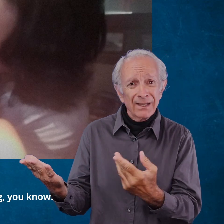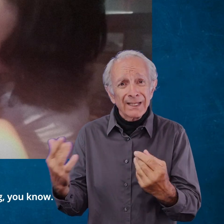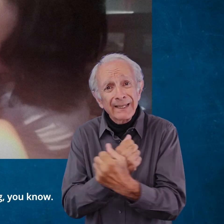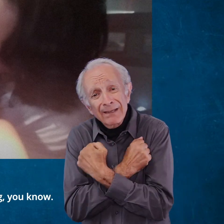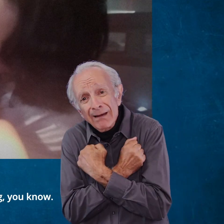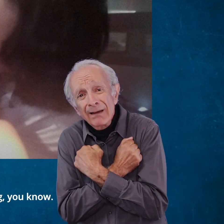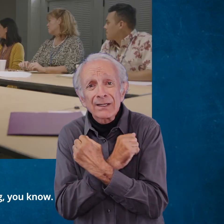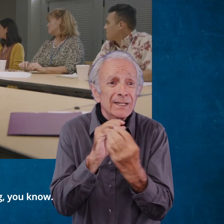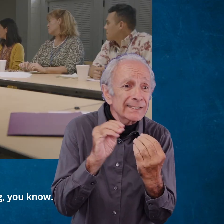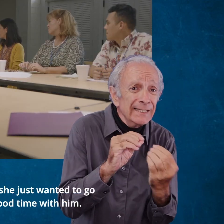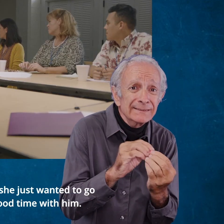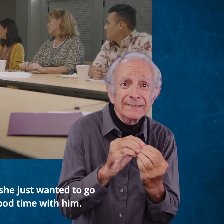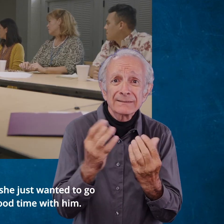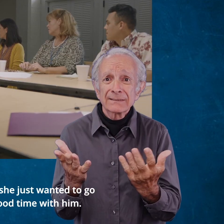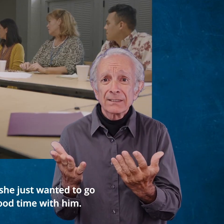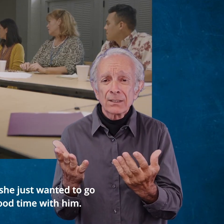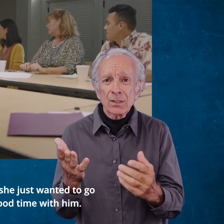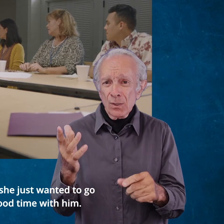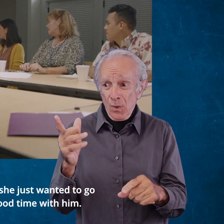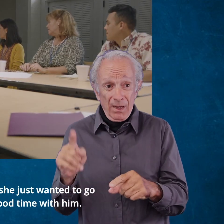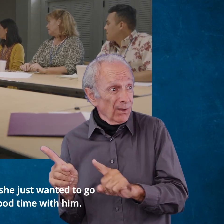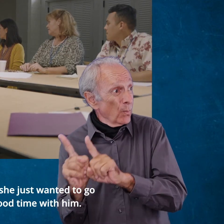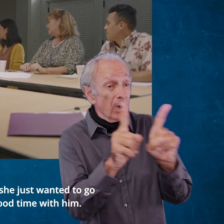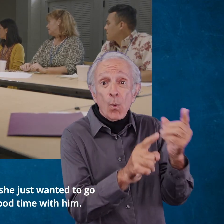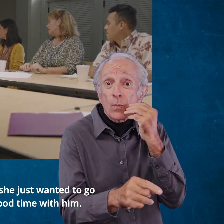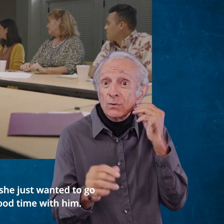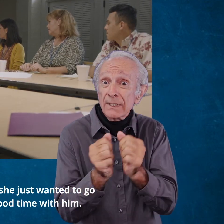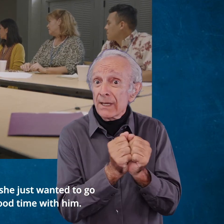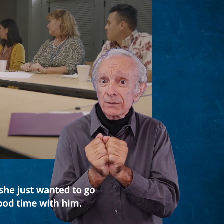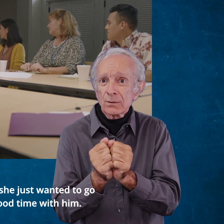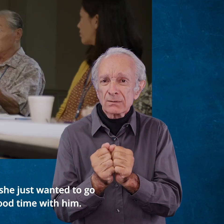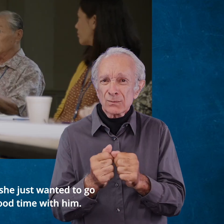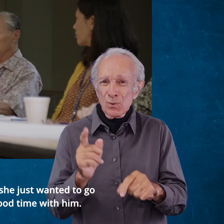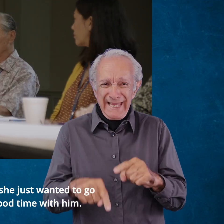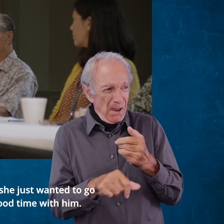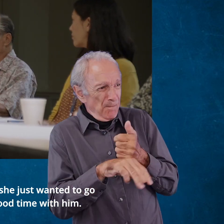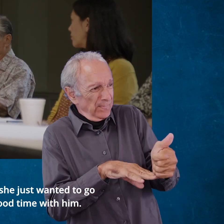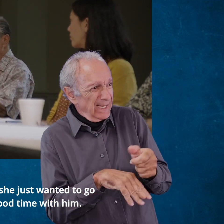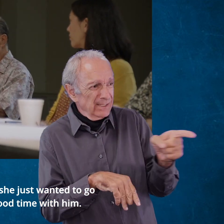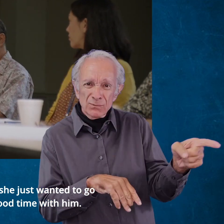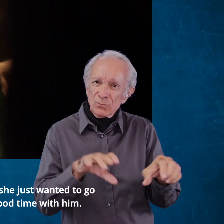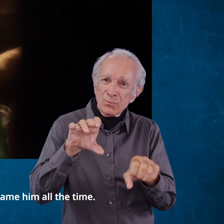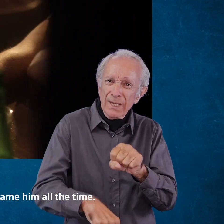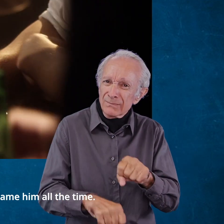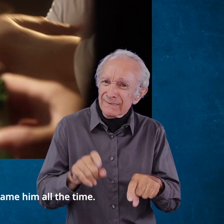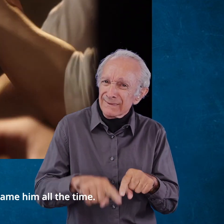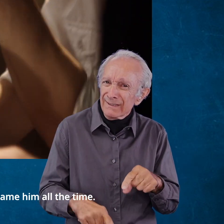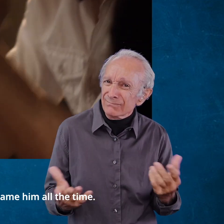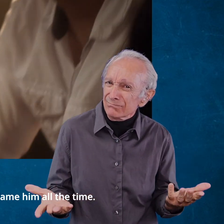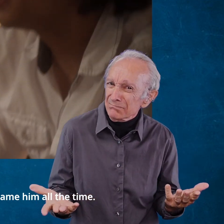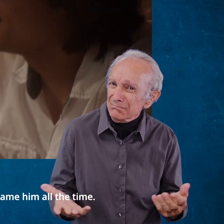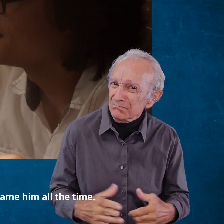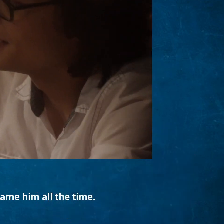kissing, So, to me, she just wanted to go home and have good time with him. You